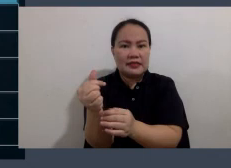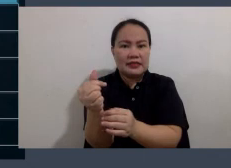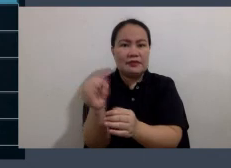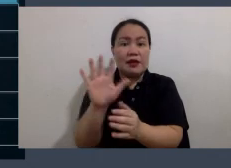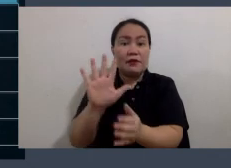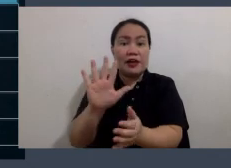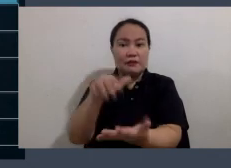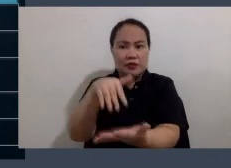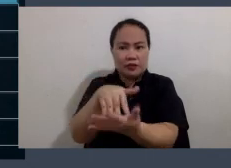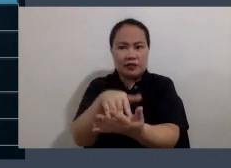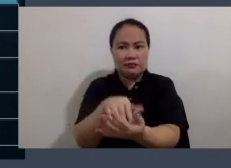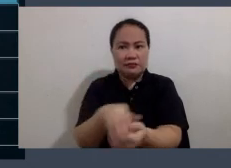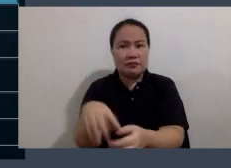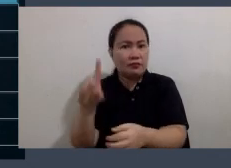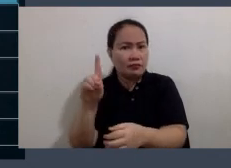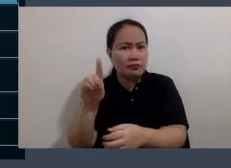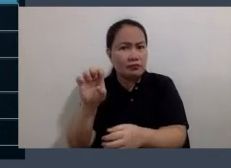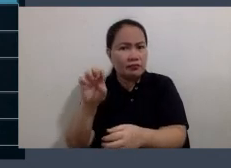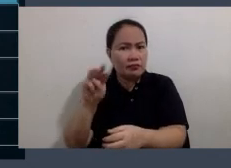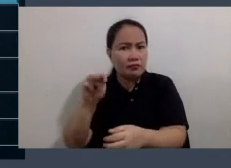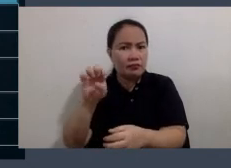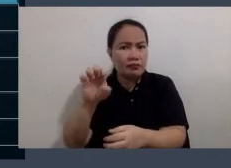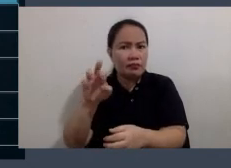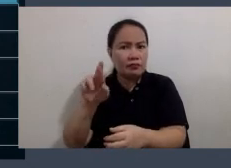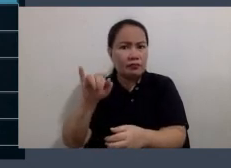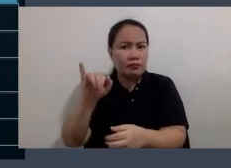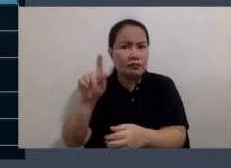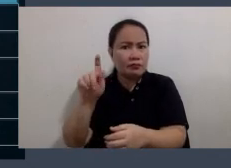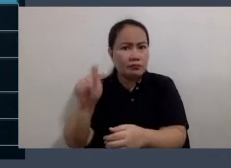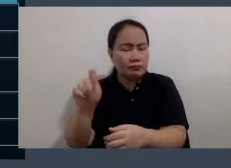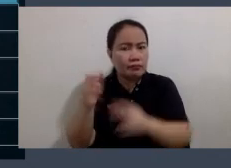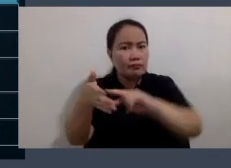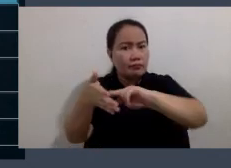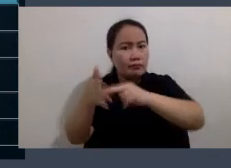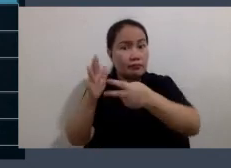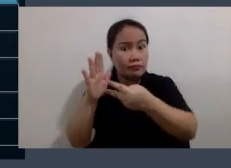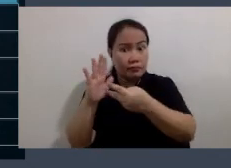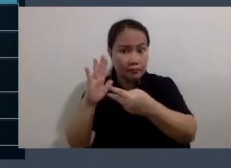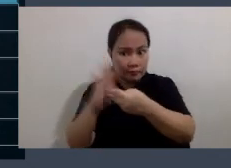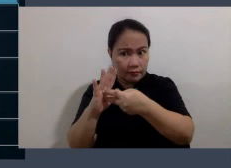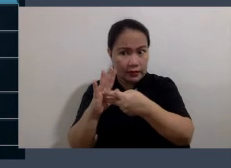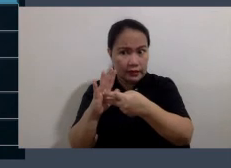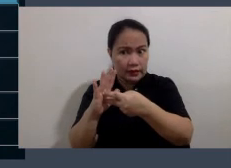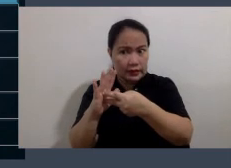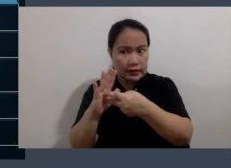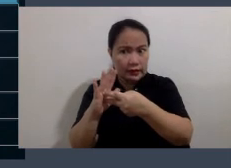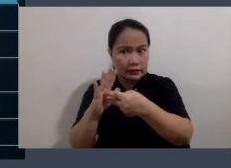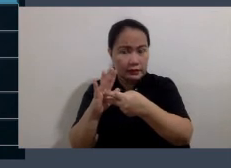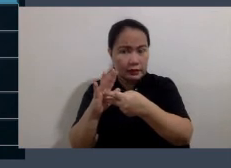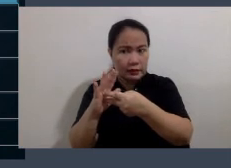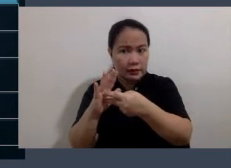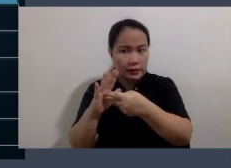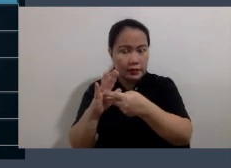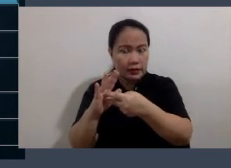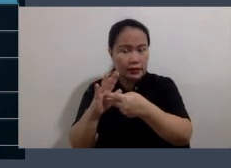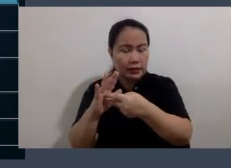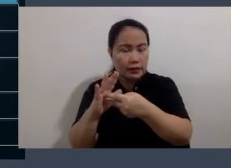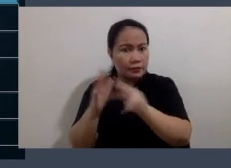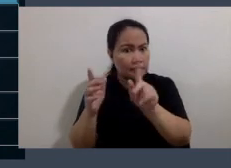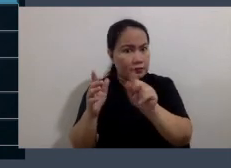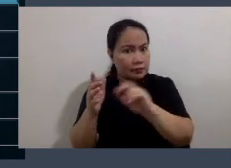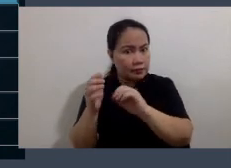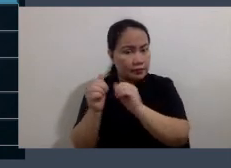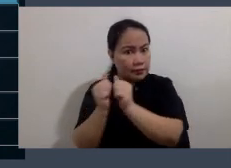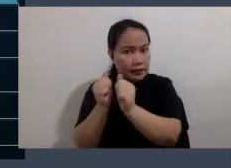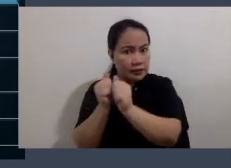5,000. And then demerit of 7 points. We all know that demerit is another synonym